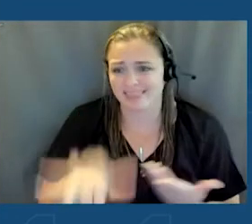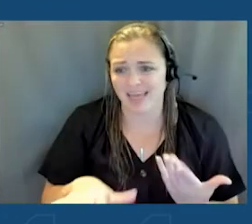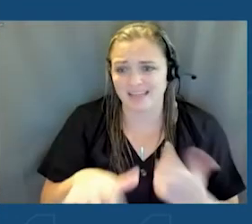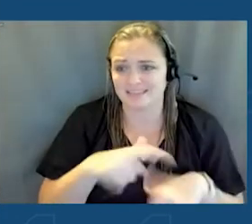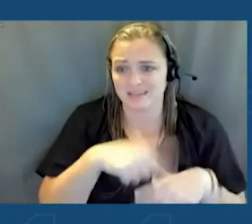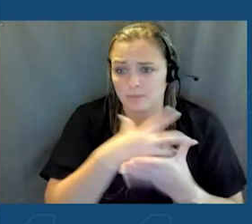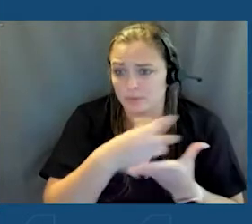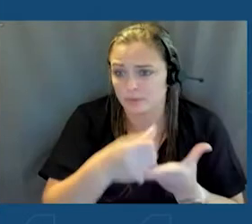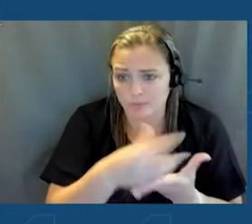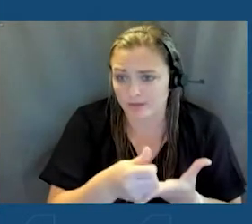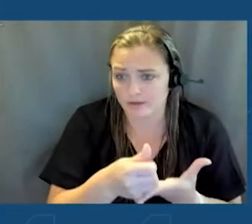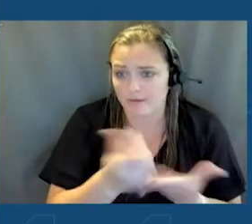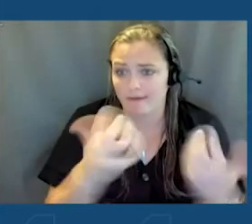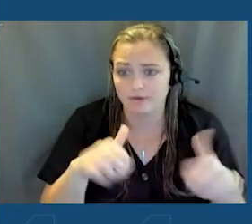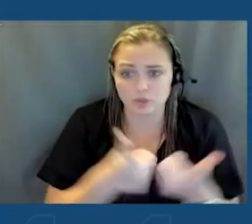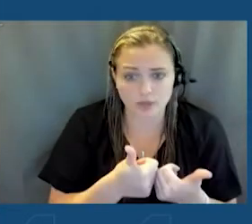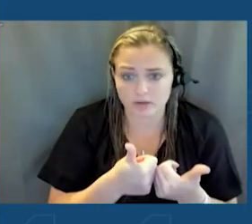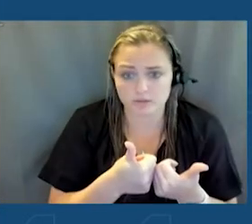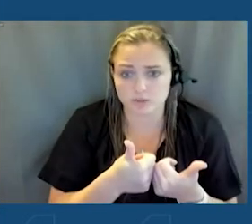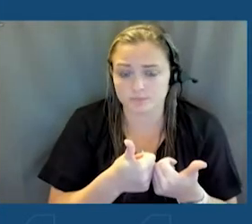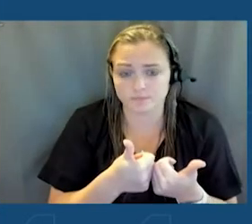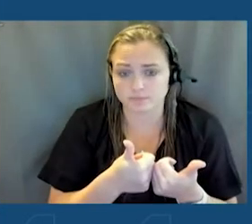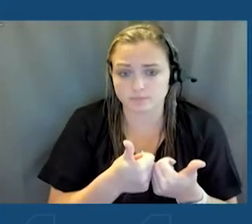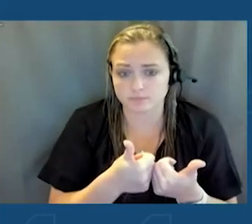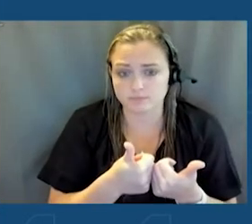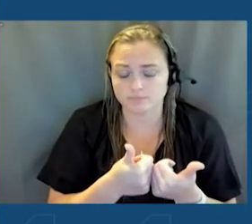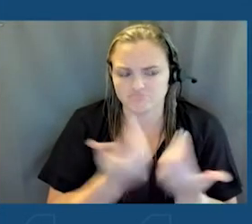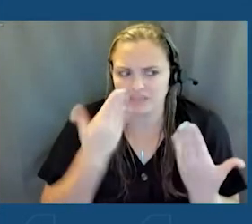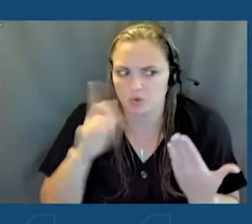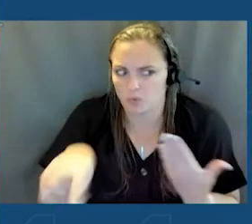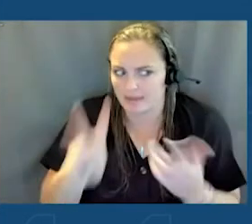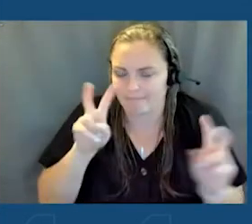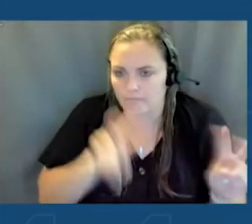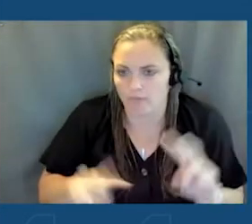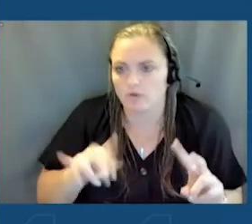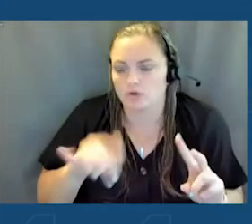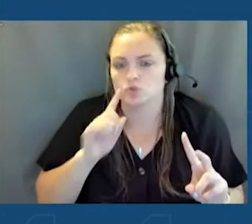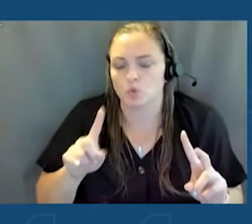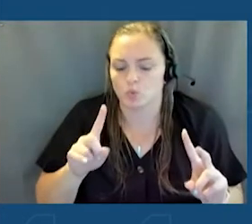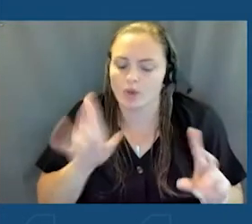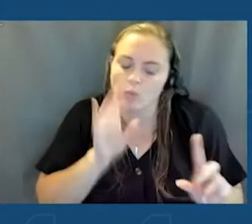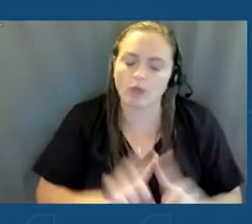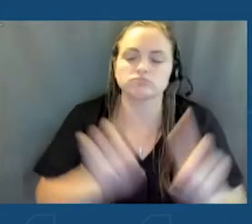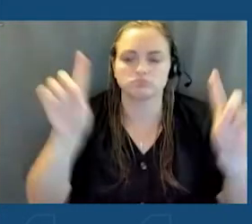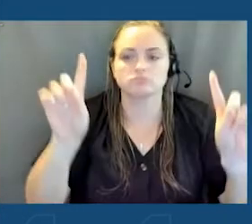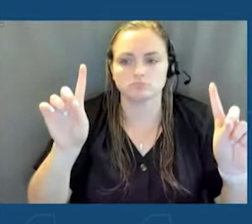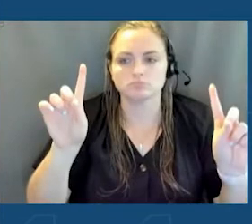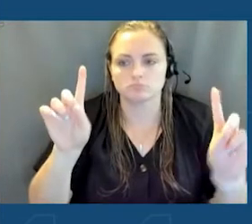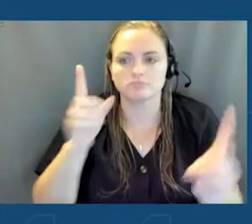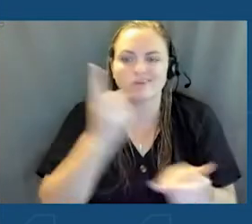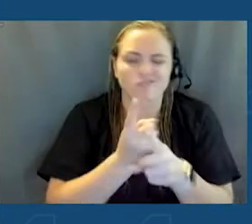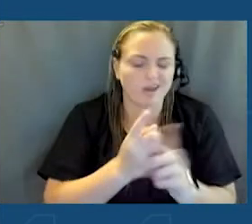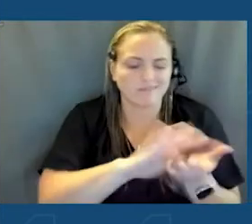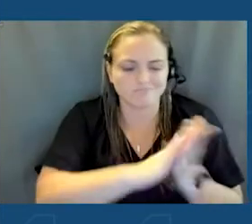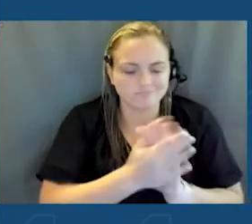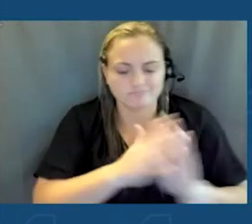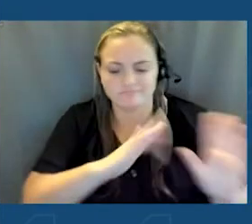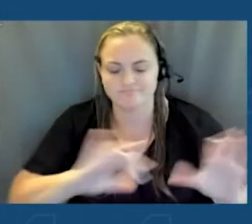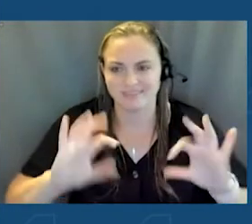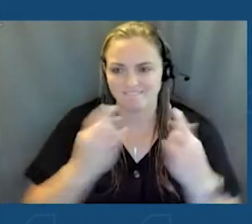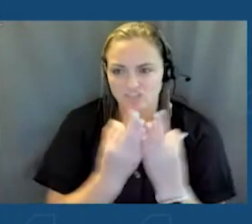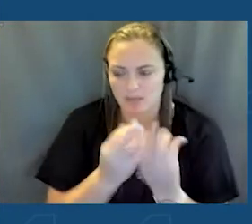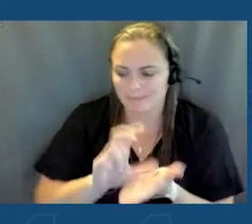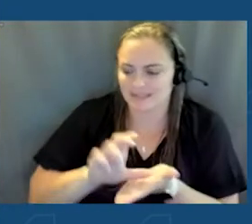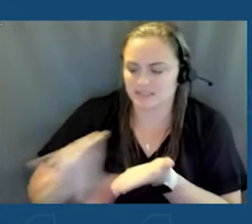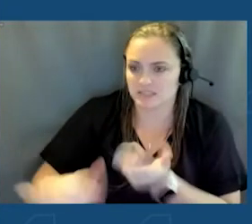time-consuming and challenging, and they don't even know that they can look. So this is going to make a difference. It's going to go right into the families, into the feeds,